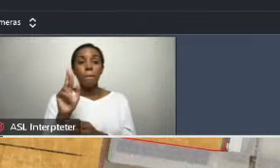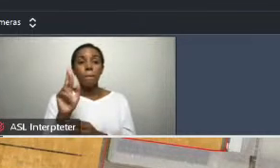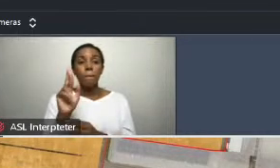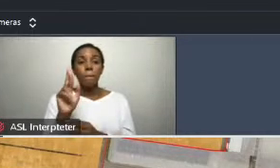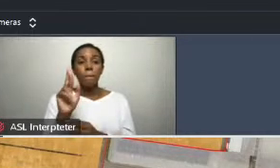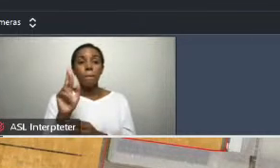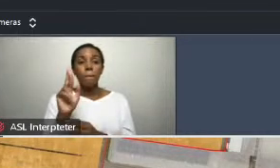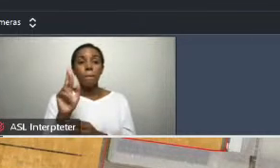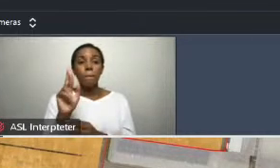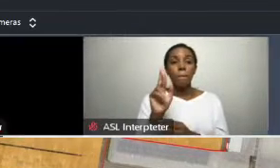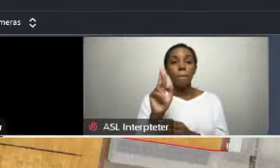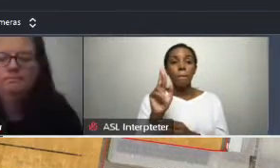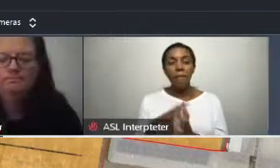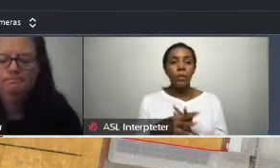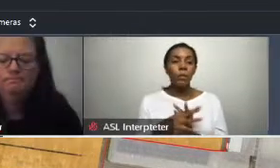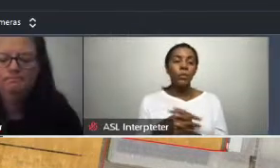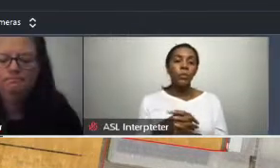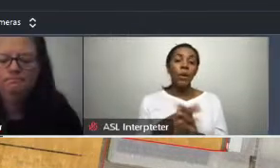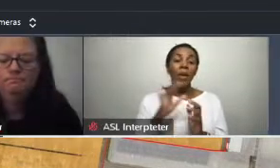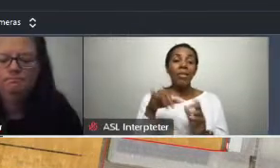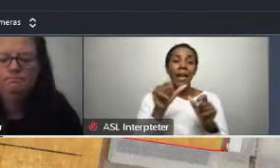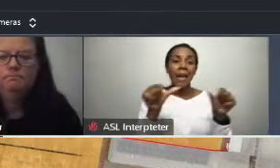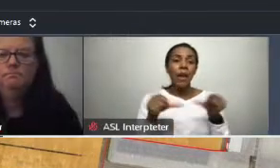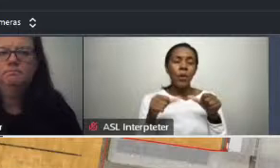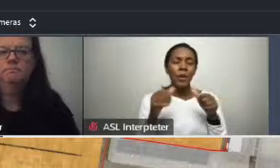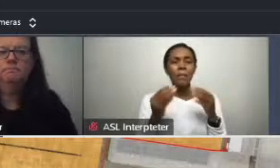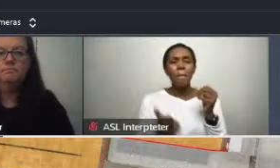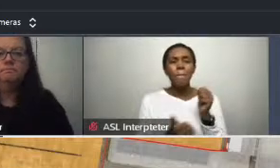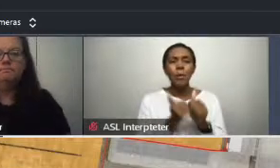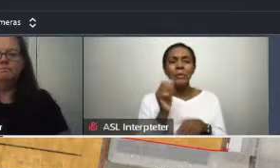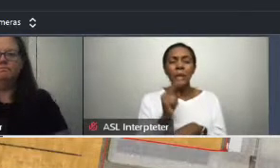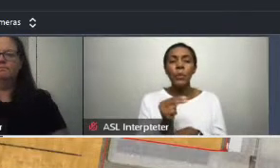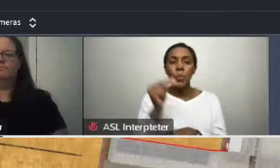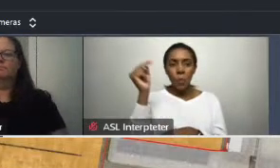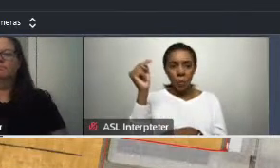is the area primarily to the north that is,